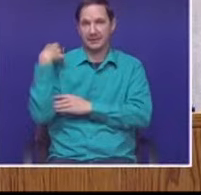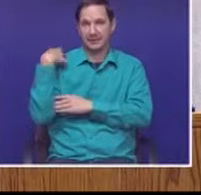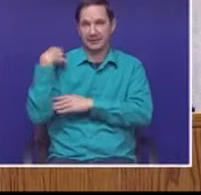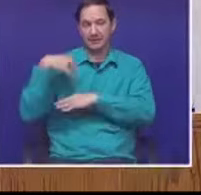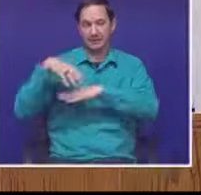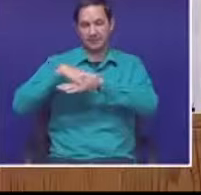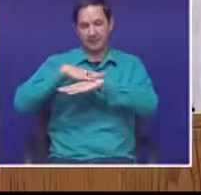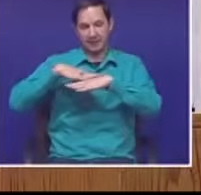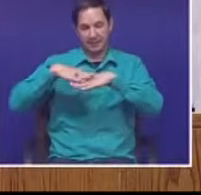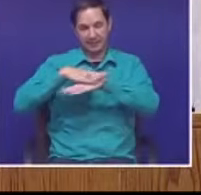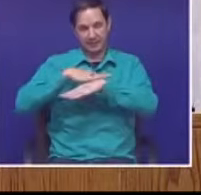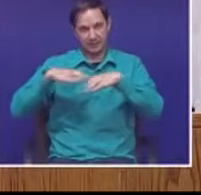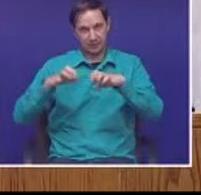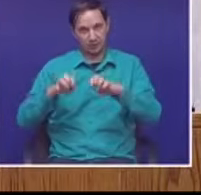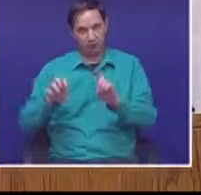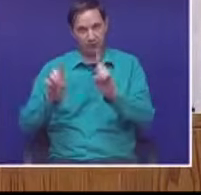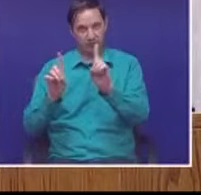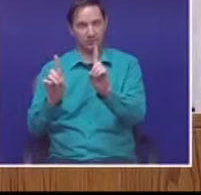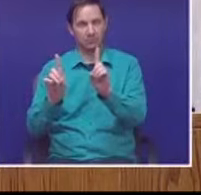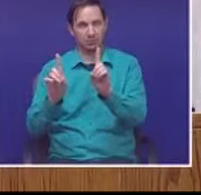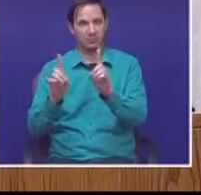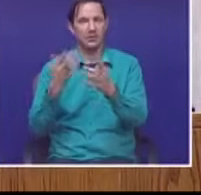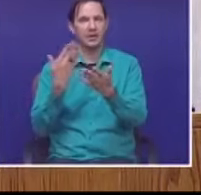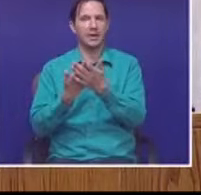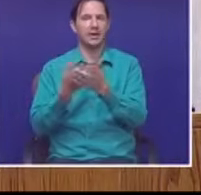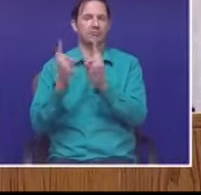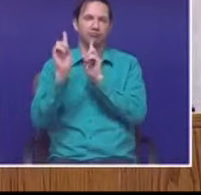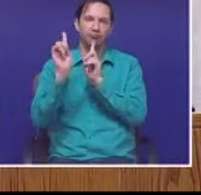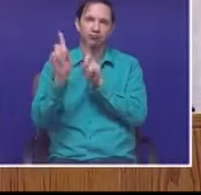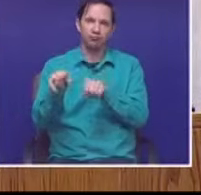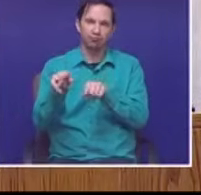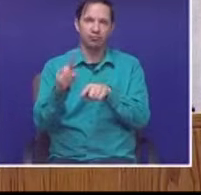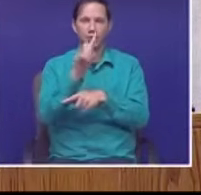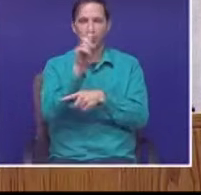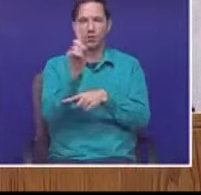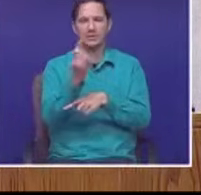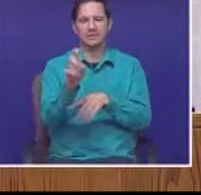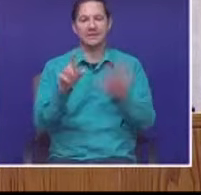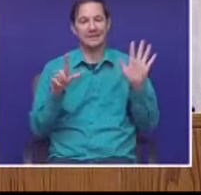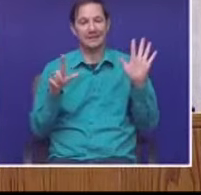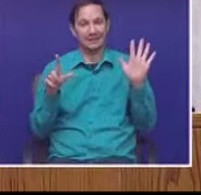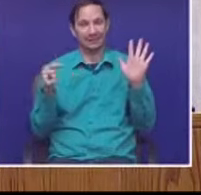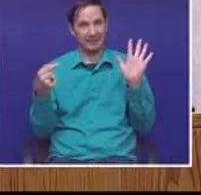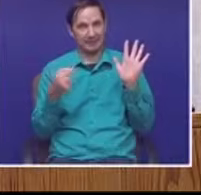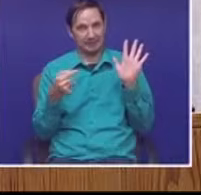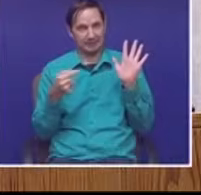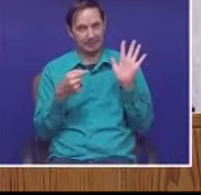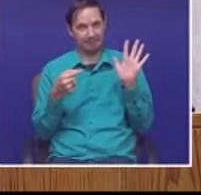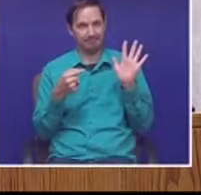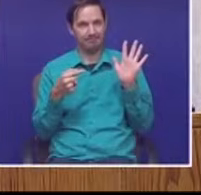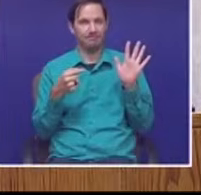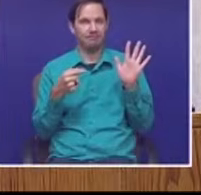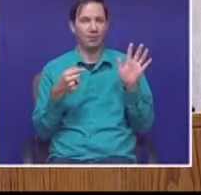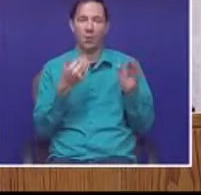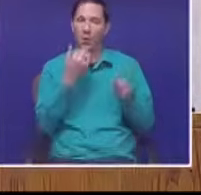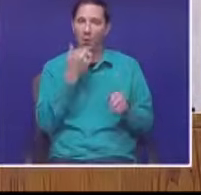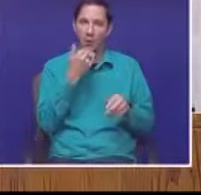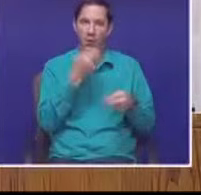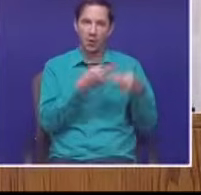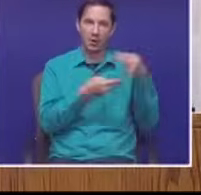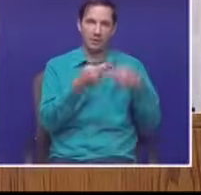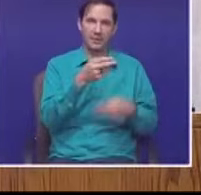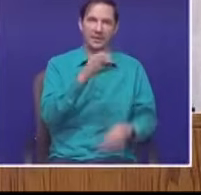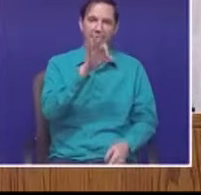Basic Education to respond to question number 7 that is asked by Honorable